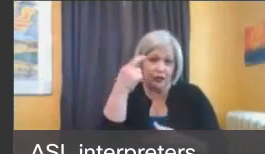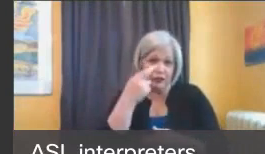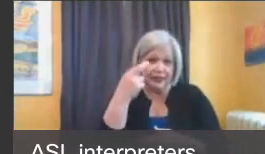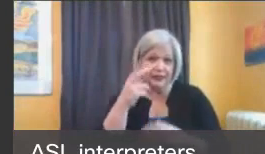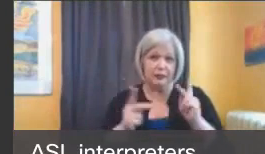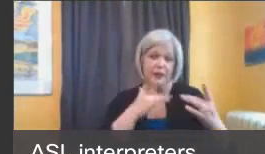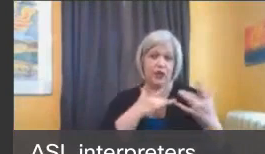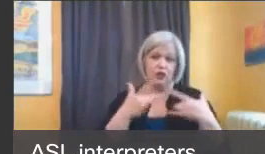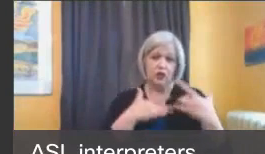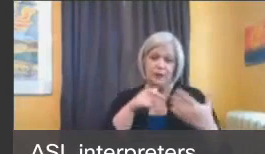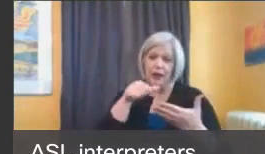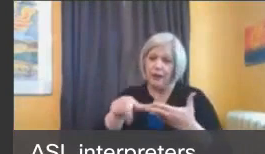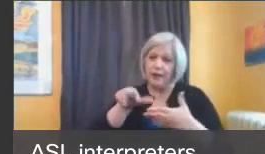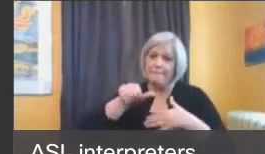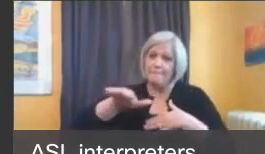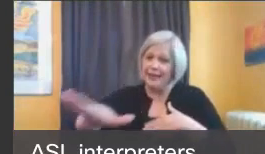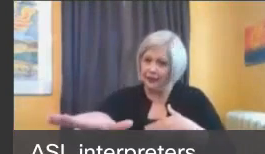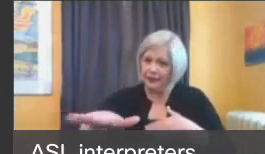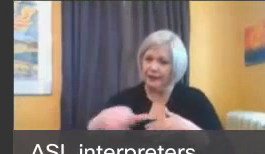concerns about sending their ballot through the mail.